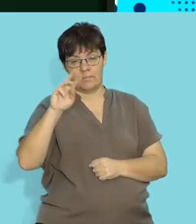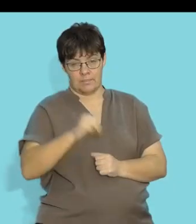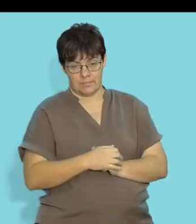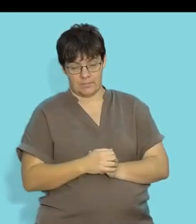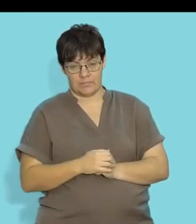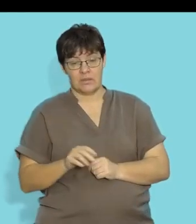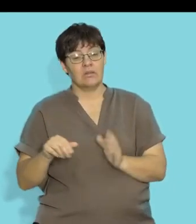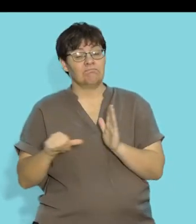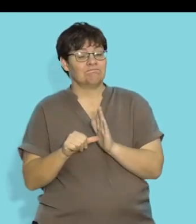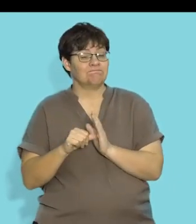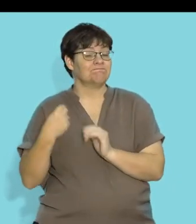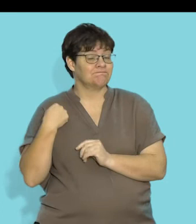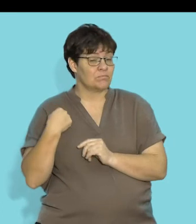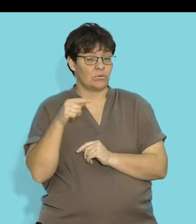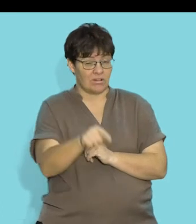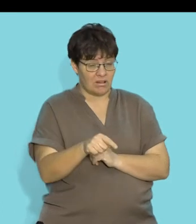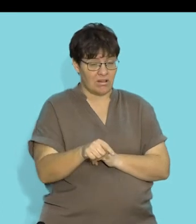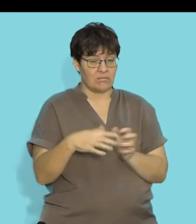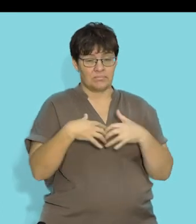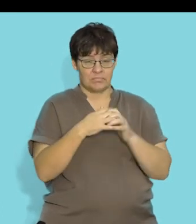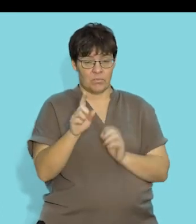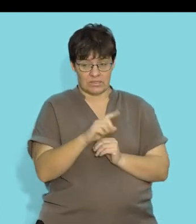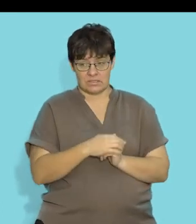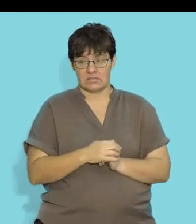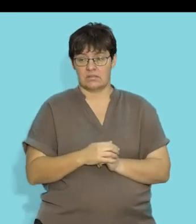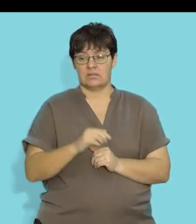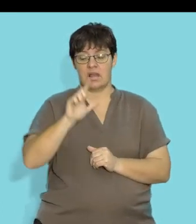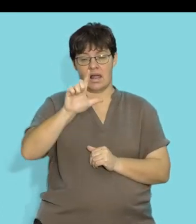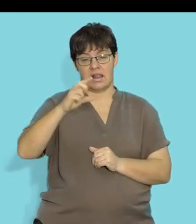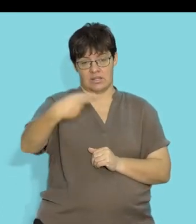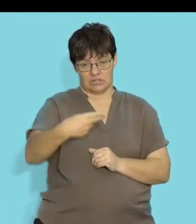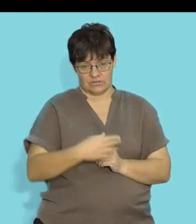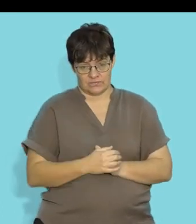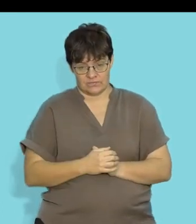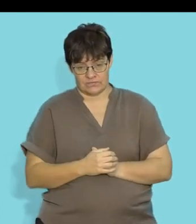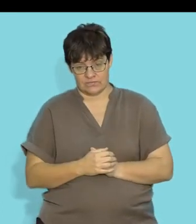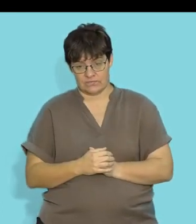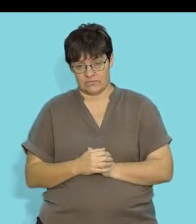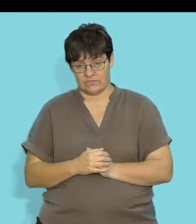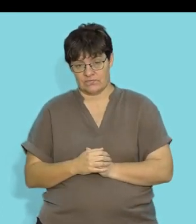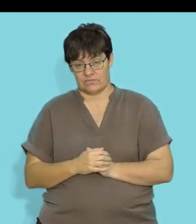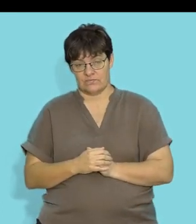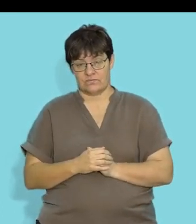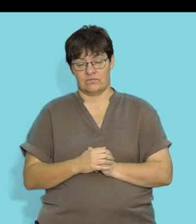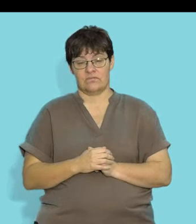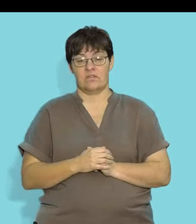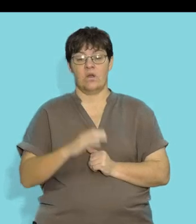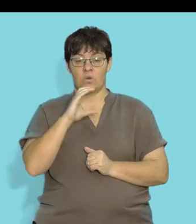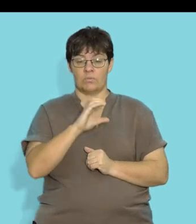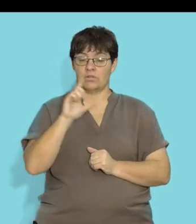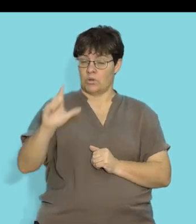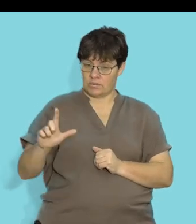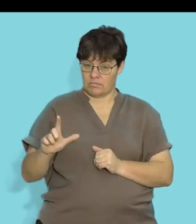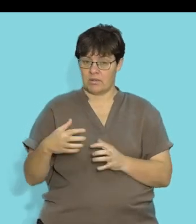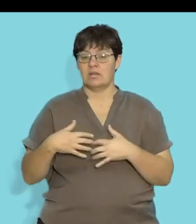the hormone that is responsible for the formation of part C is called luteinizing hormone. Again, corpus